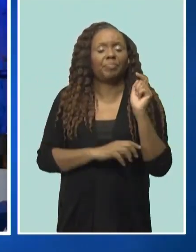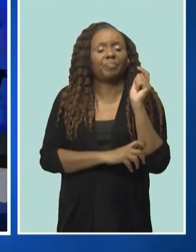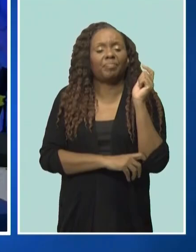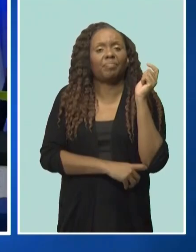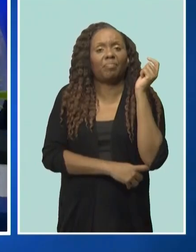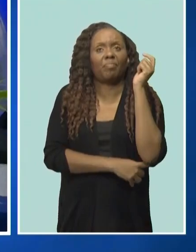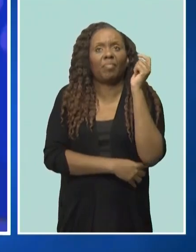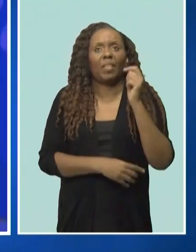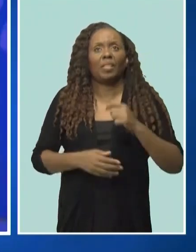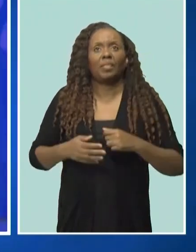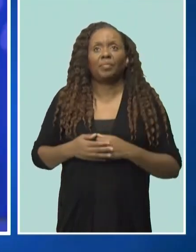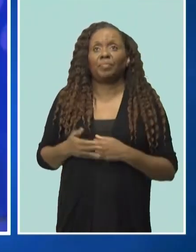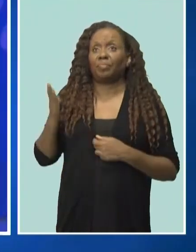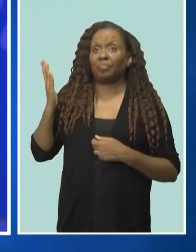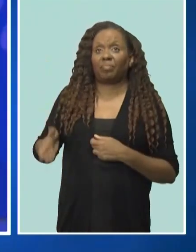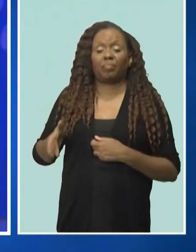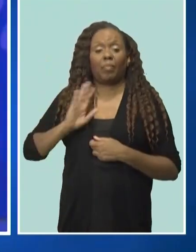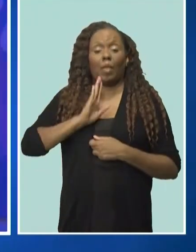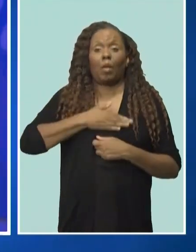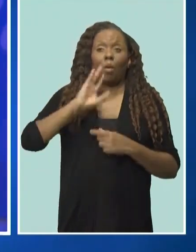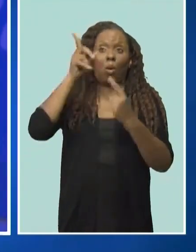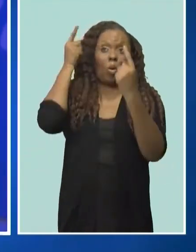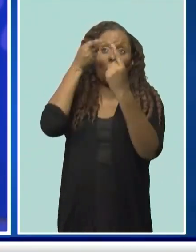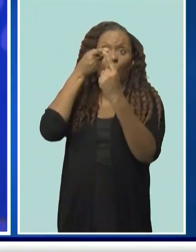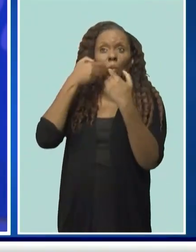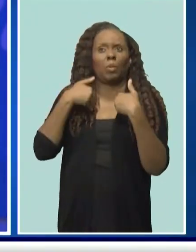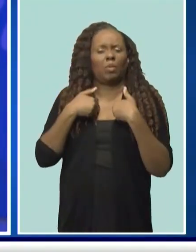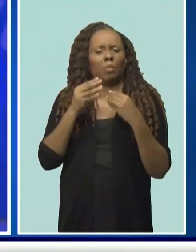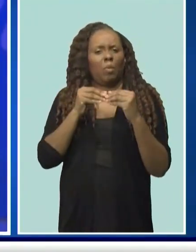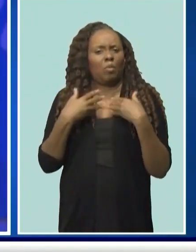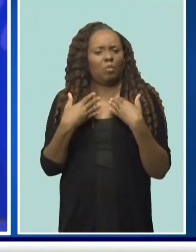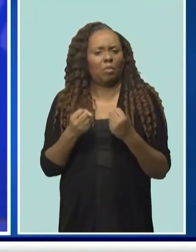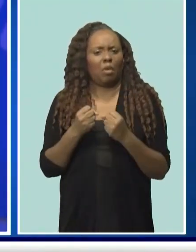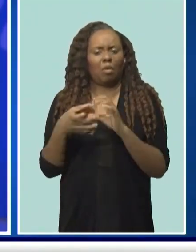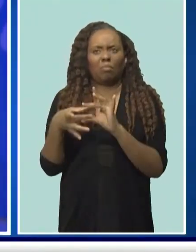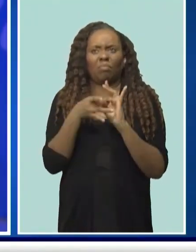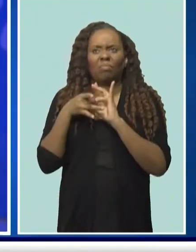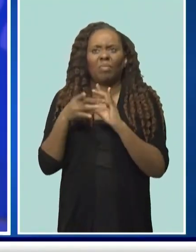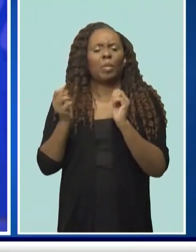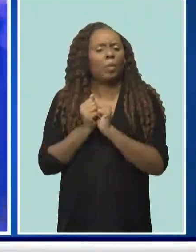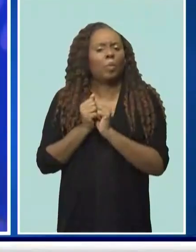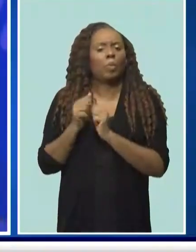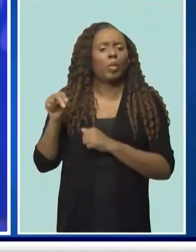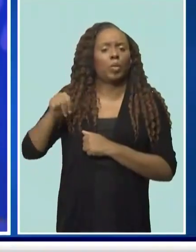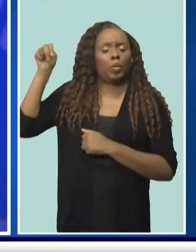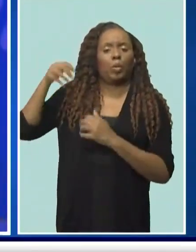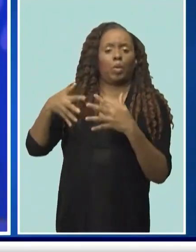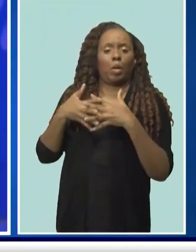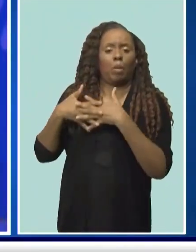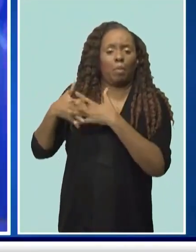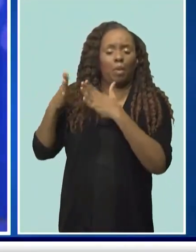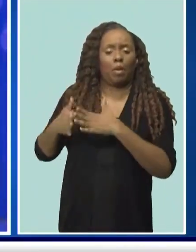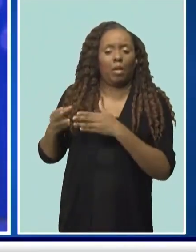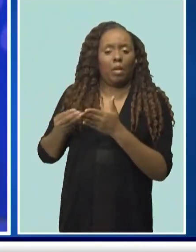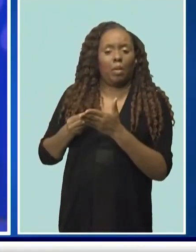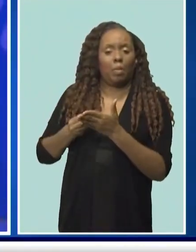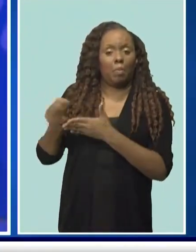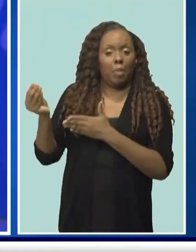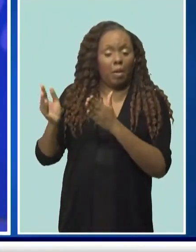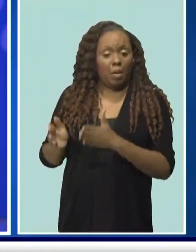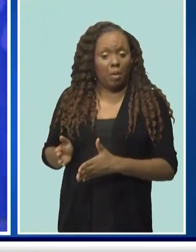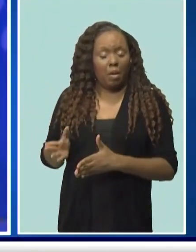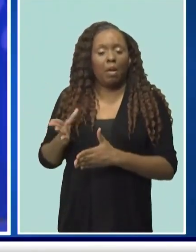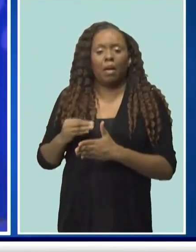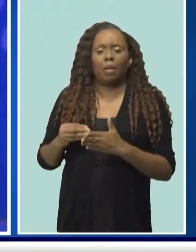is our goal to cultivate stronger relationships with our esteemed North American buyers, nurturing partnerships